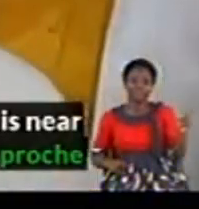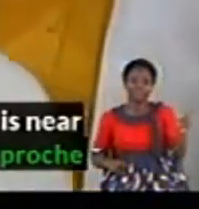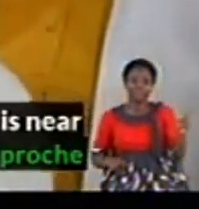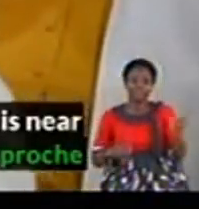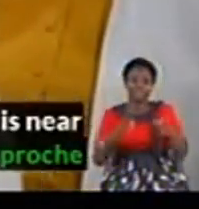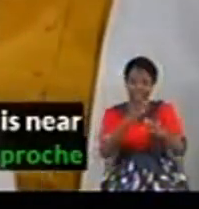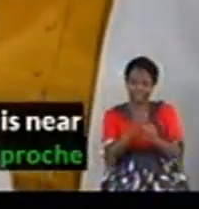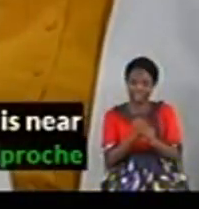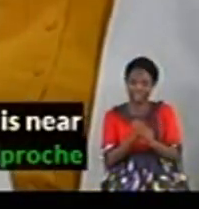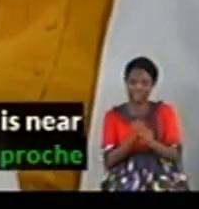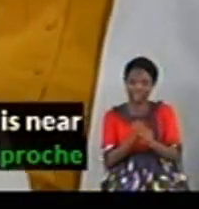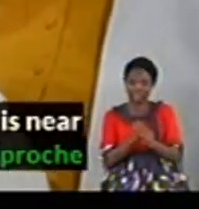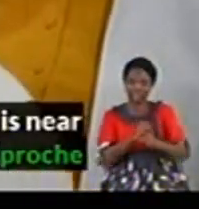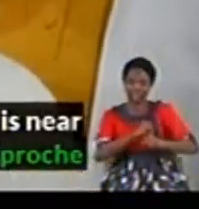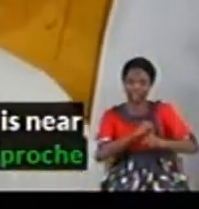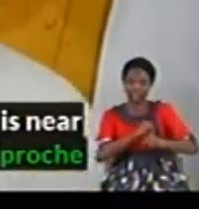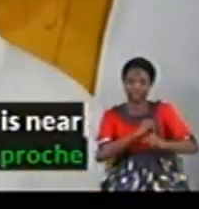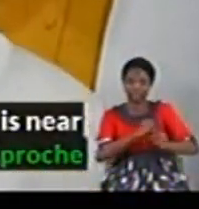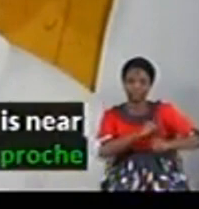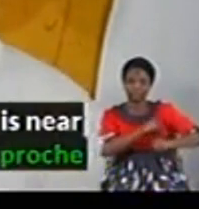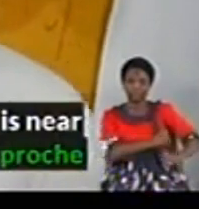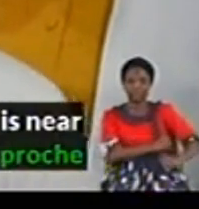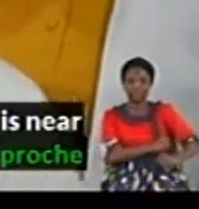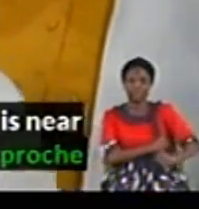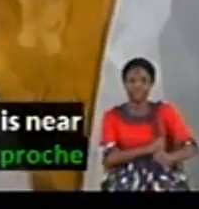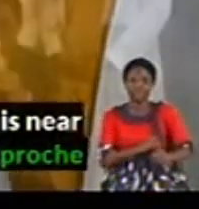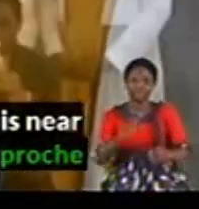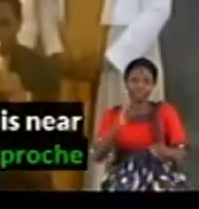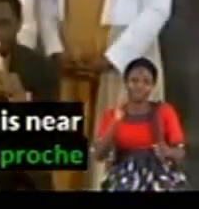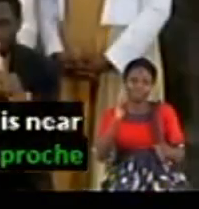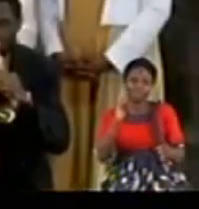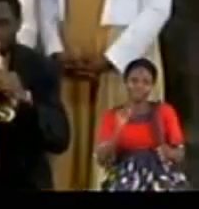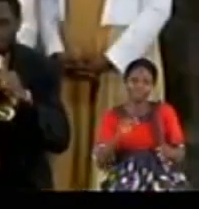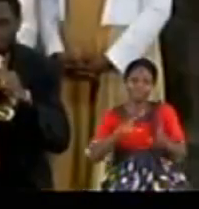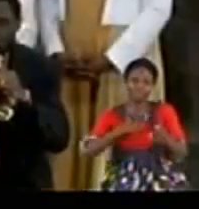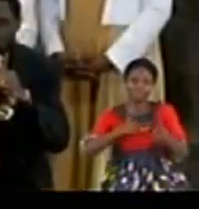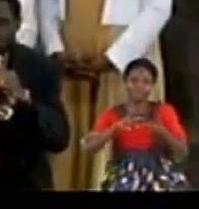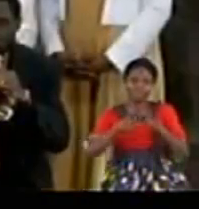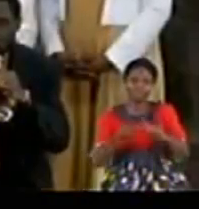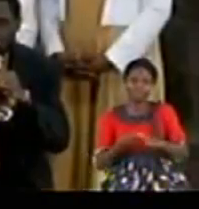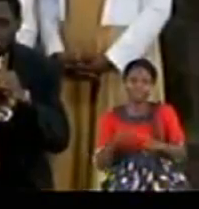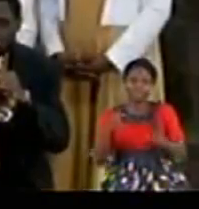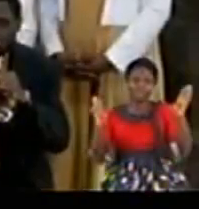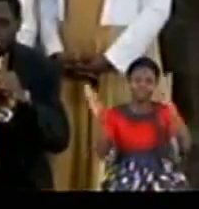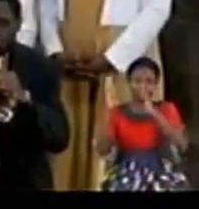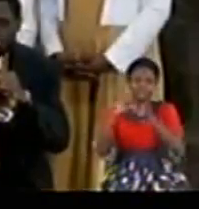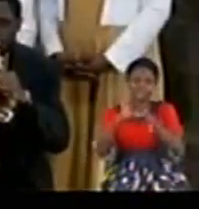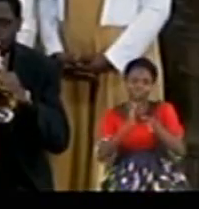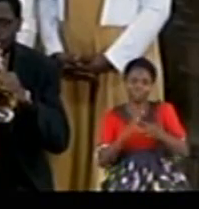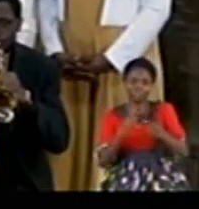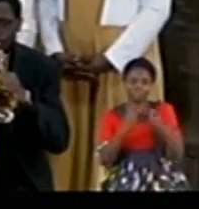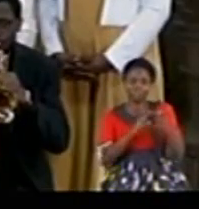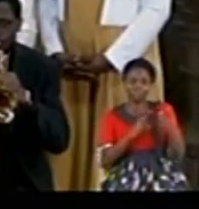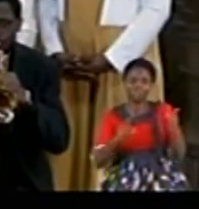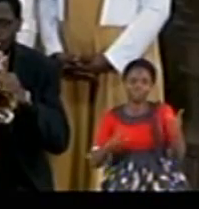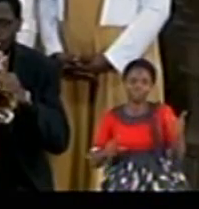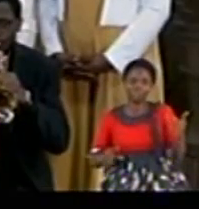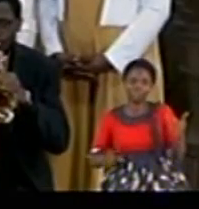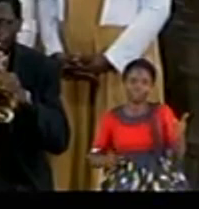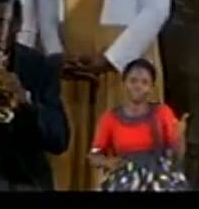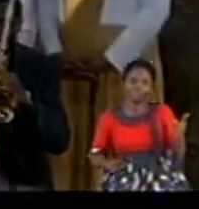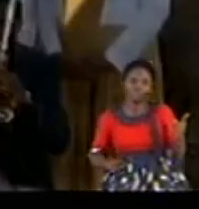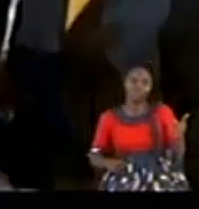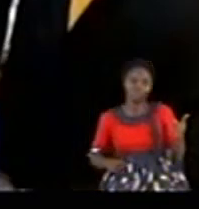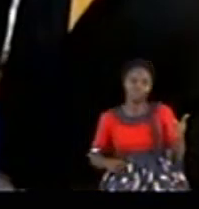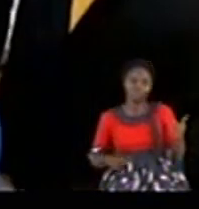Take courage, my friend, your redemption is near. The battle belongs to the